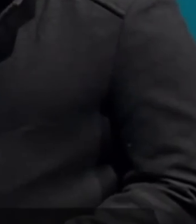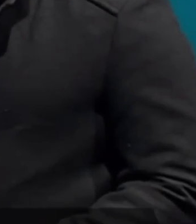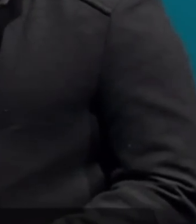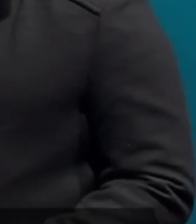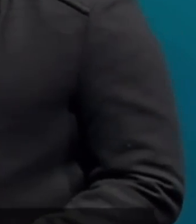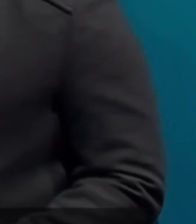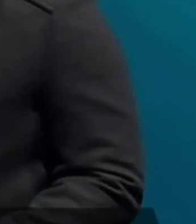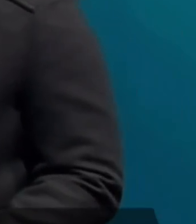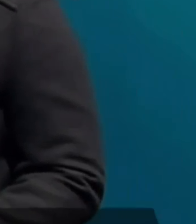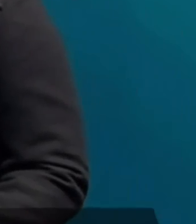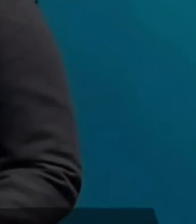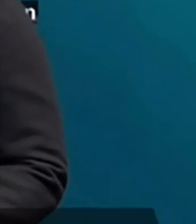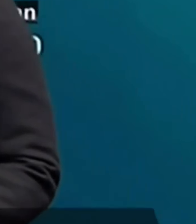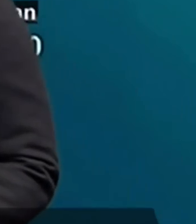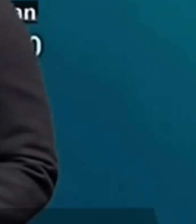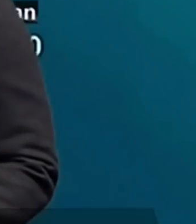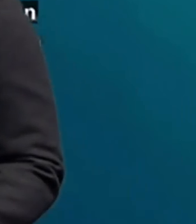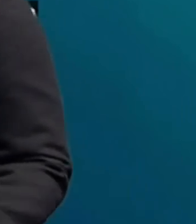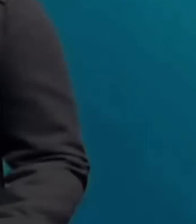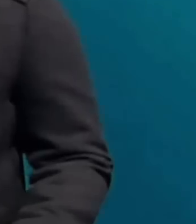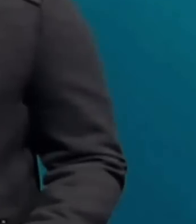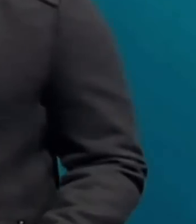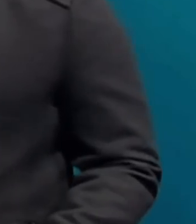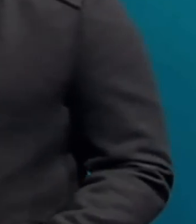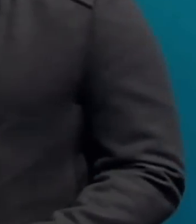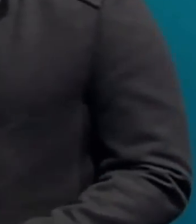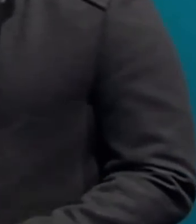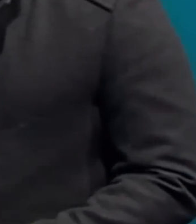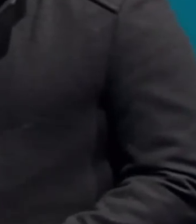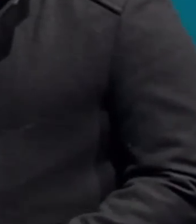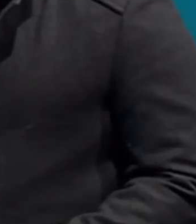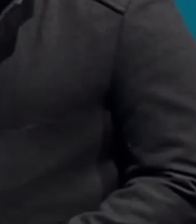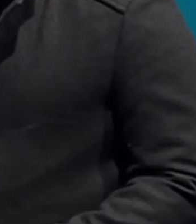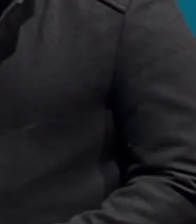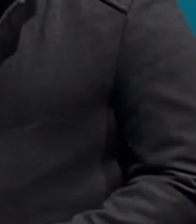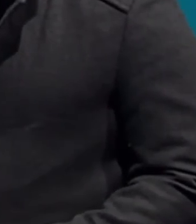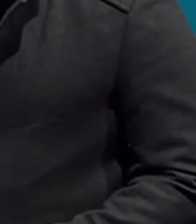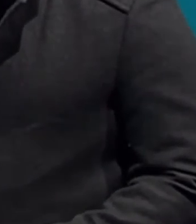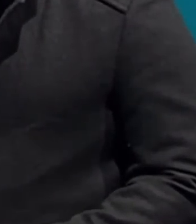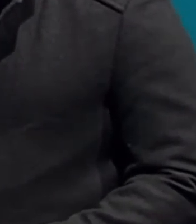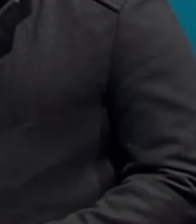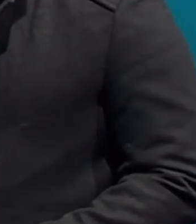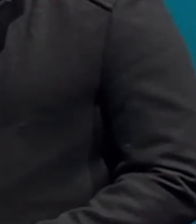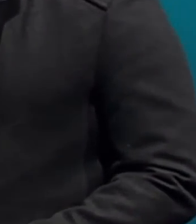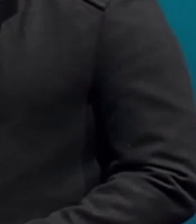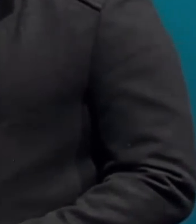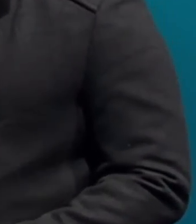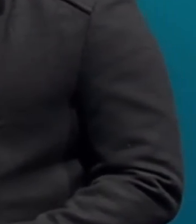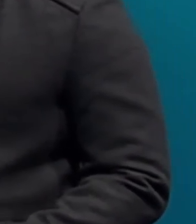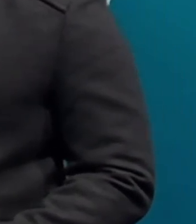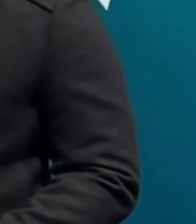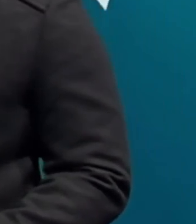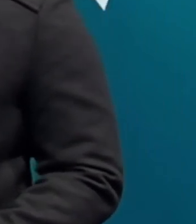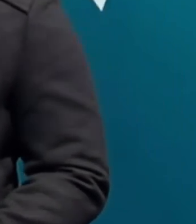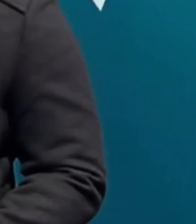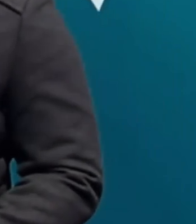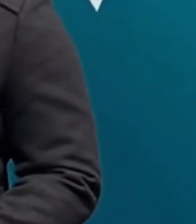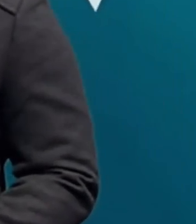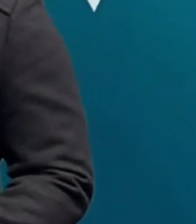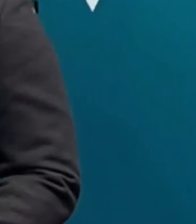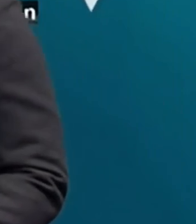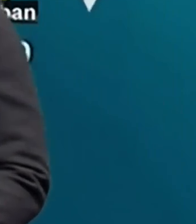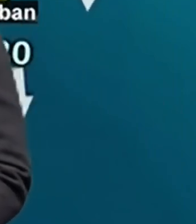ba ho tla shobile hona ka haro ba le hole e tla bele fela mohudu hosane ha se tsa shobile hona hosane o tlokomele hore ha